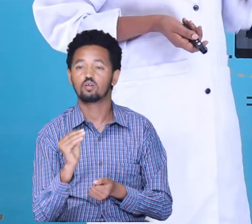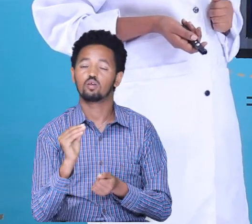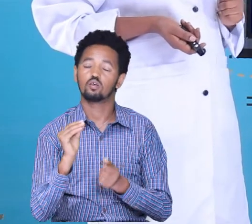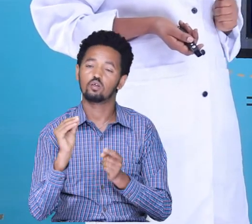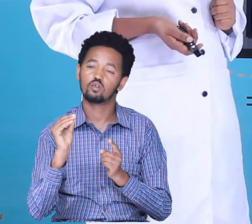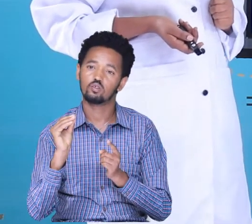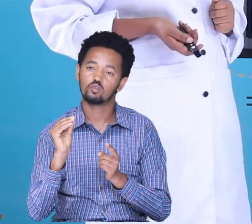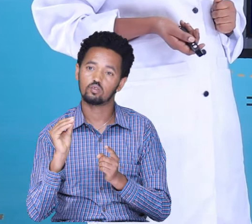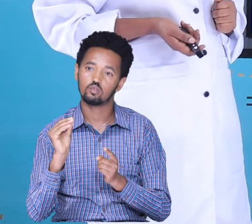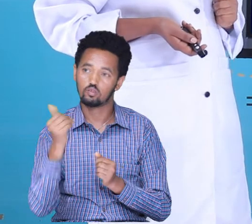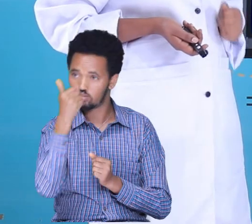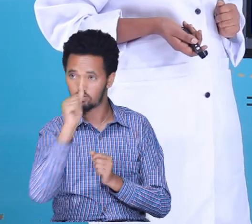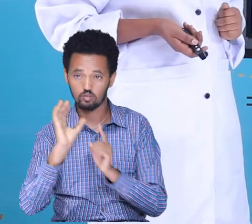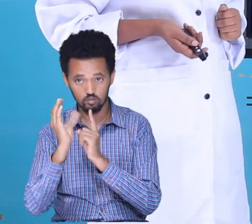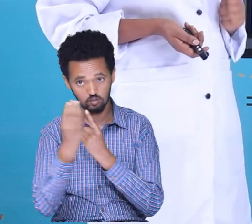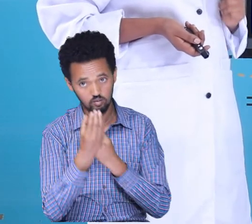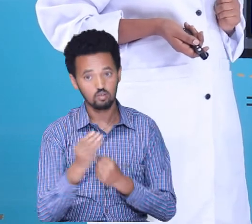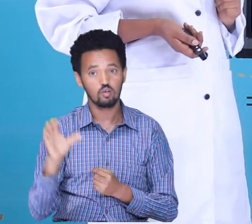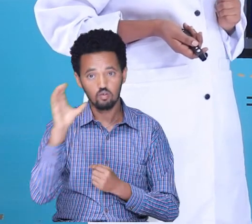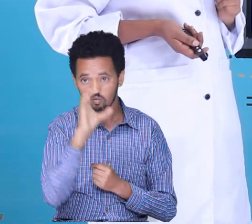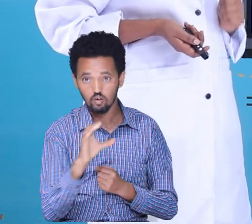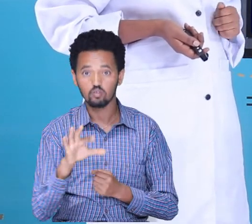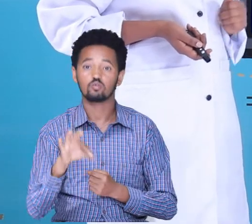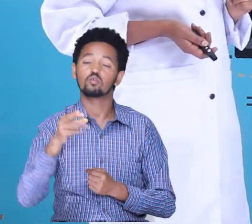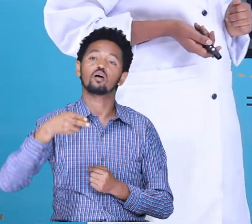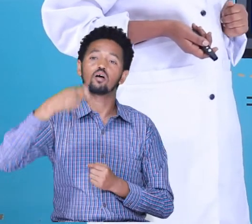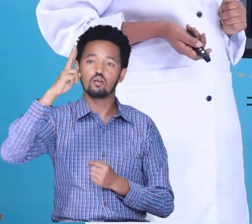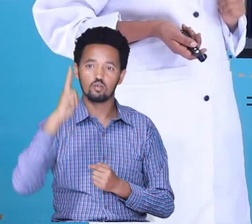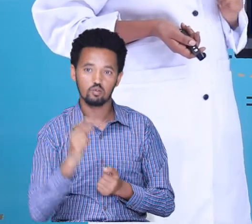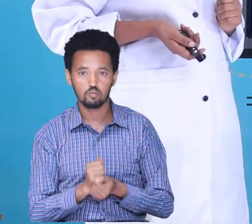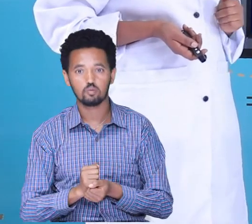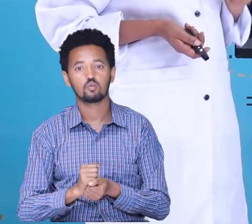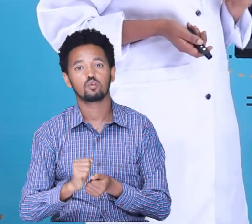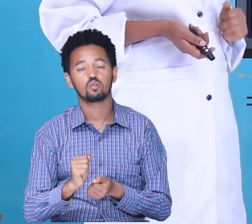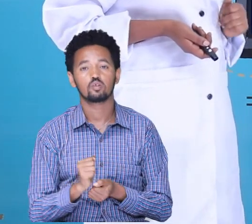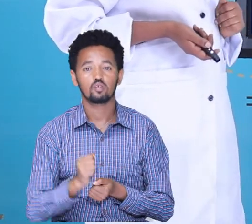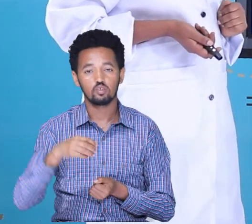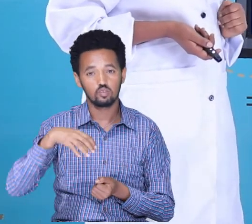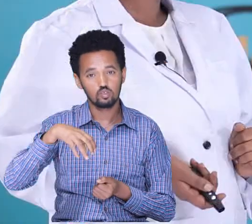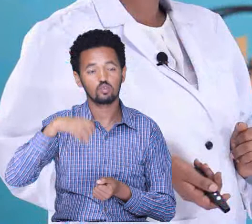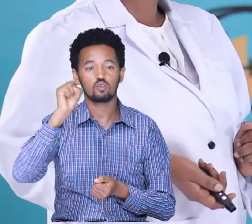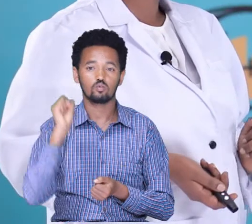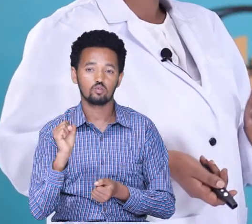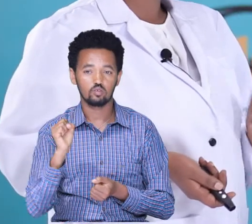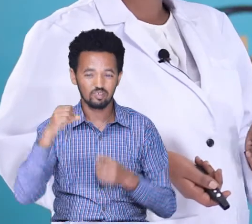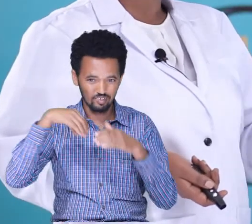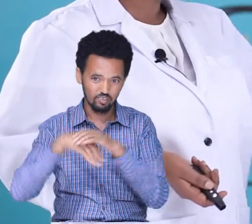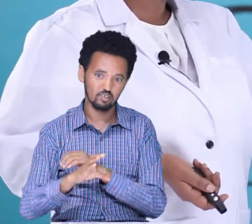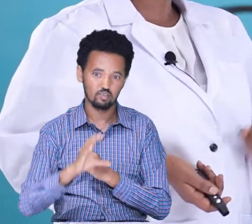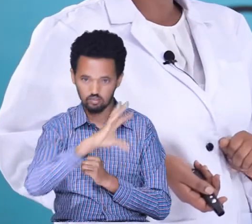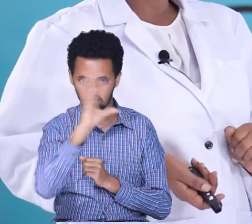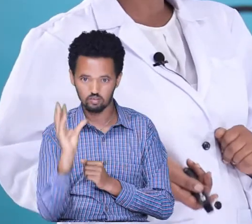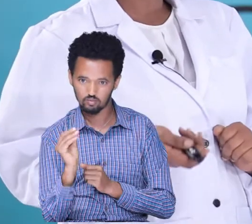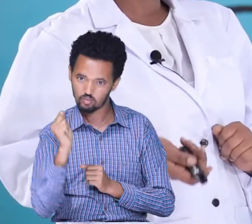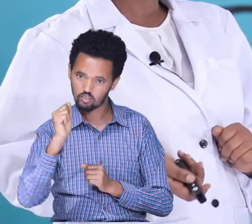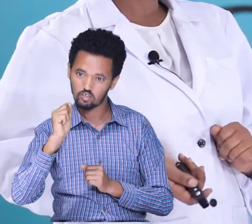This climatic region is confined to the high veld of the Republic of South Africa. It is the